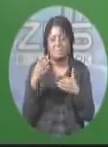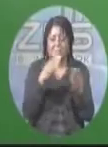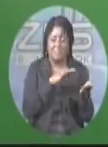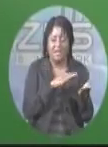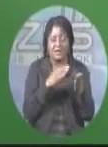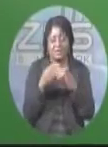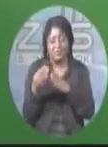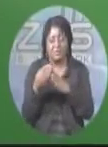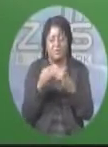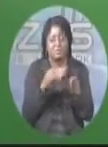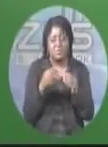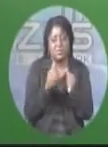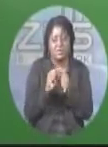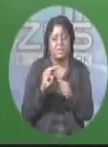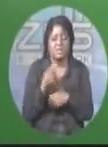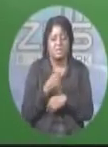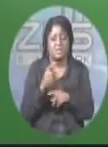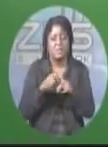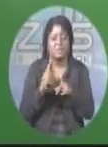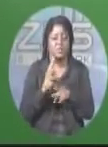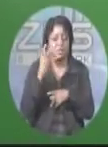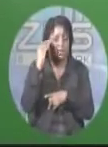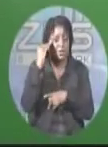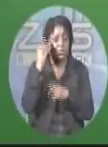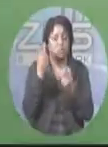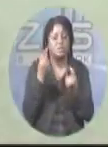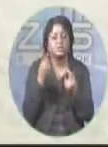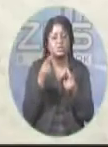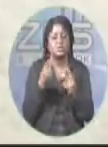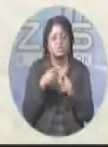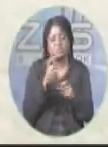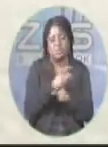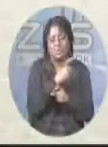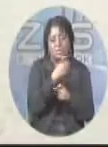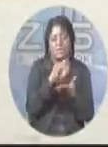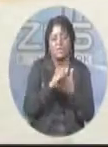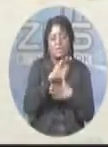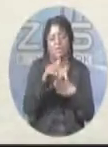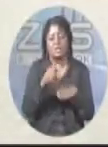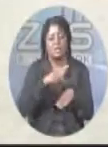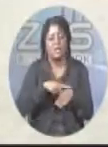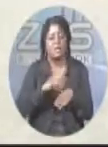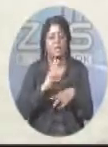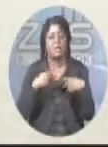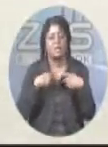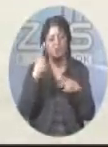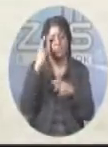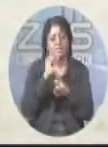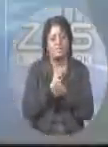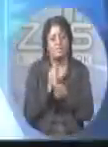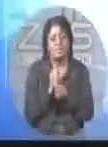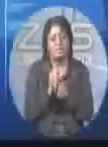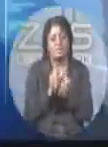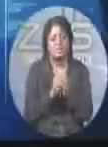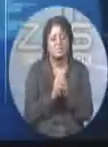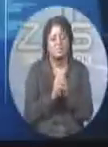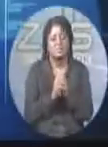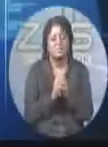and forth with us, but we know what we have to do to pull the job off. That's all the time we have for sports. I'm Kelsey Johnson.